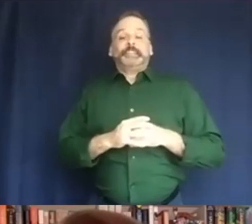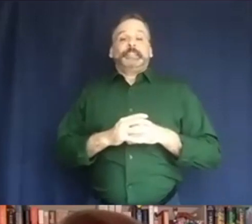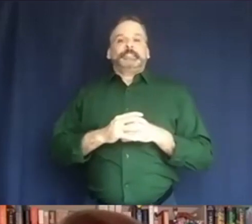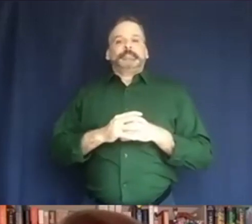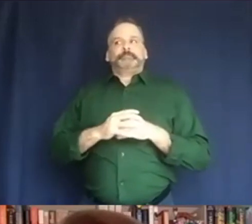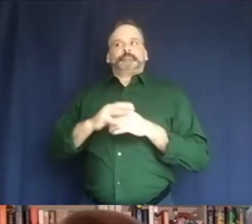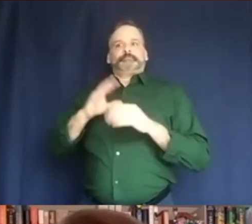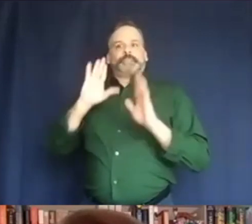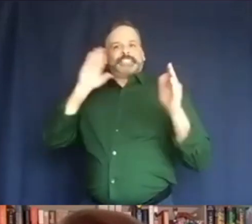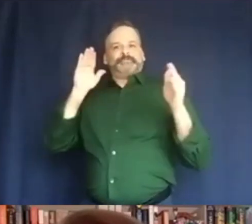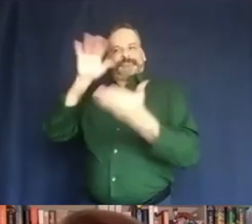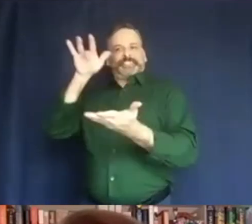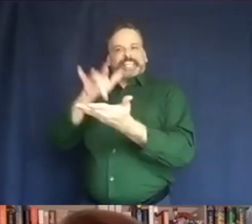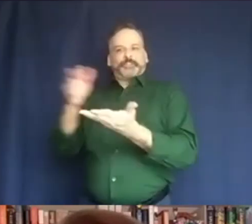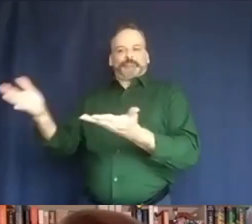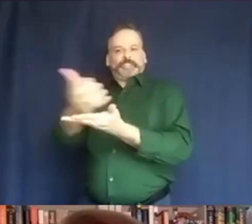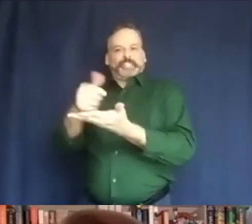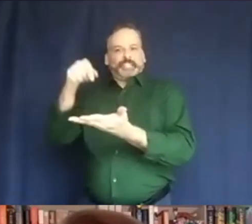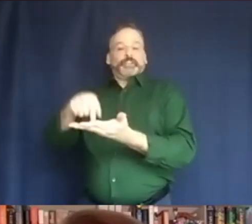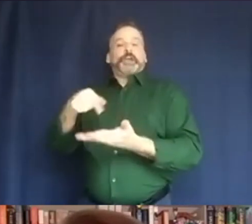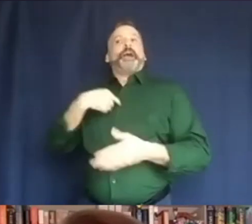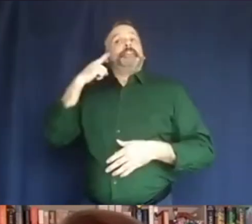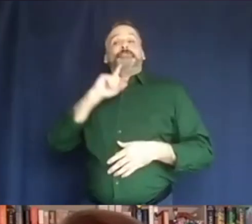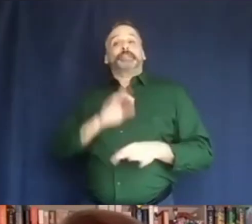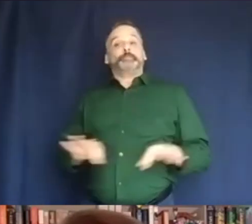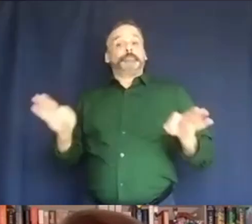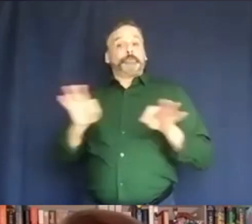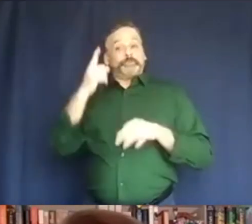centered in this way, I think is really important for me.